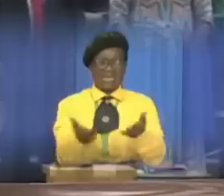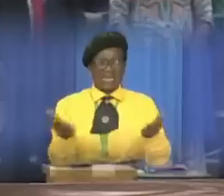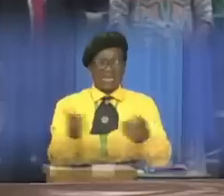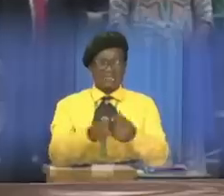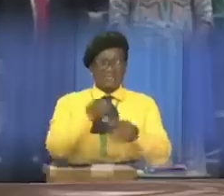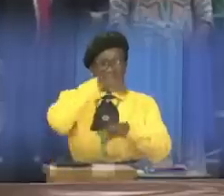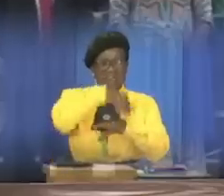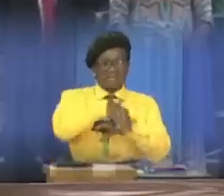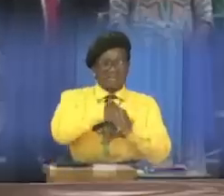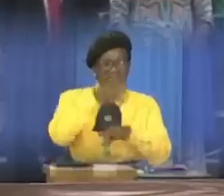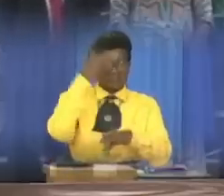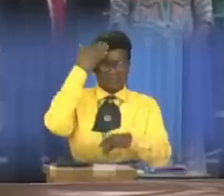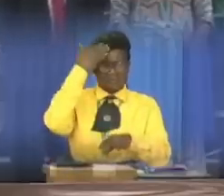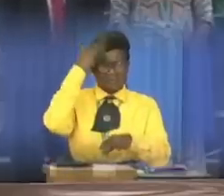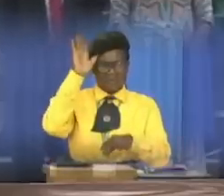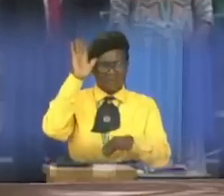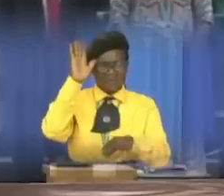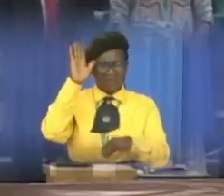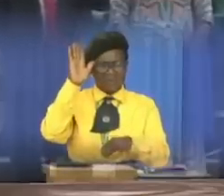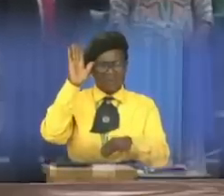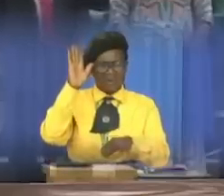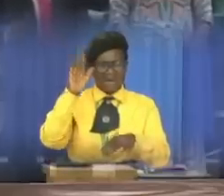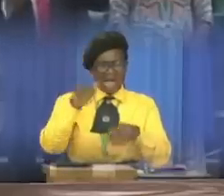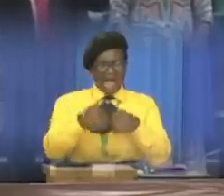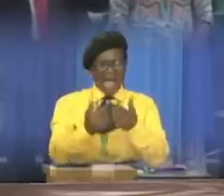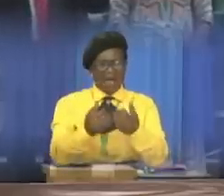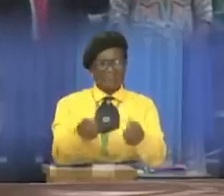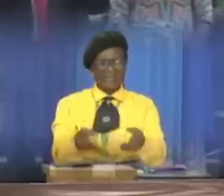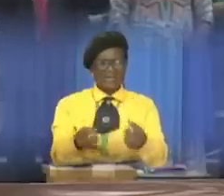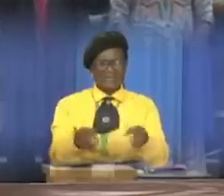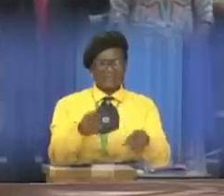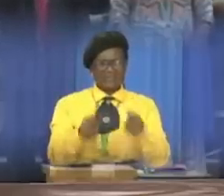I don't know how many people are spiritually well.